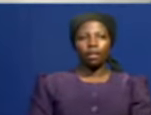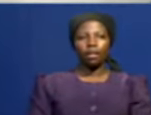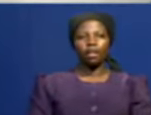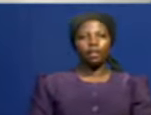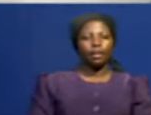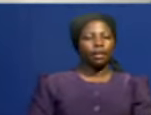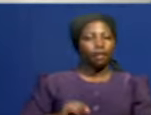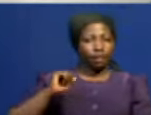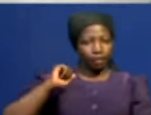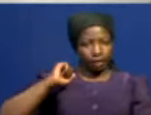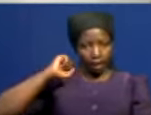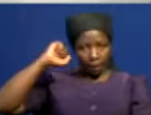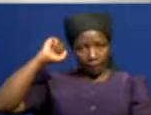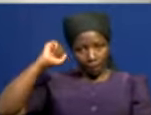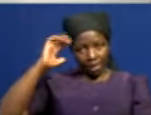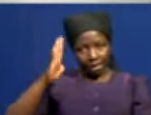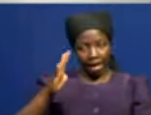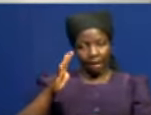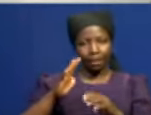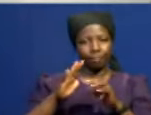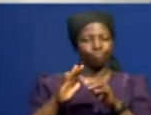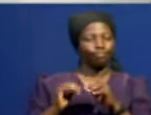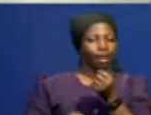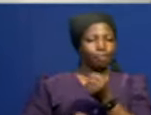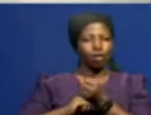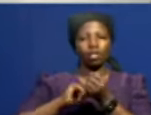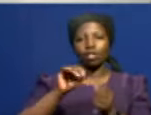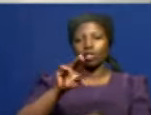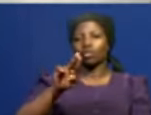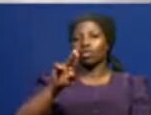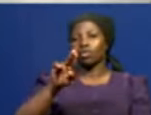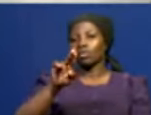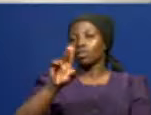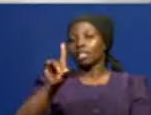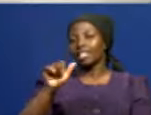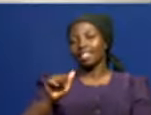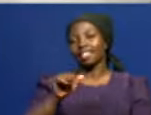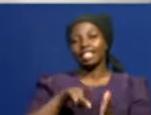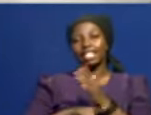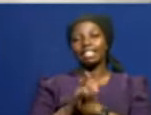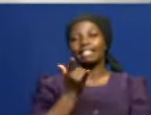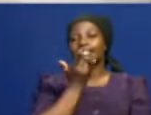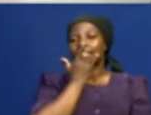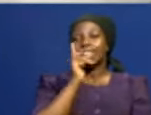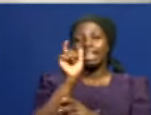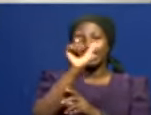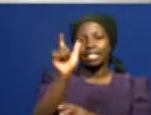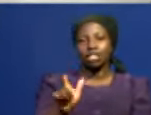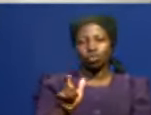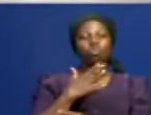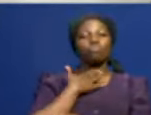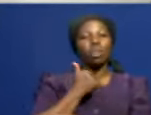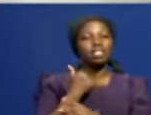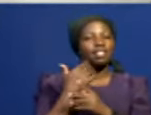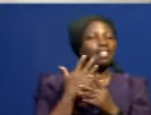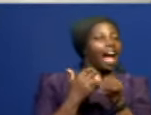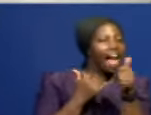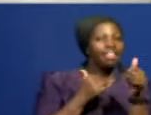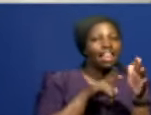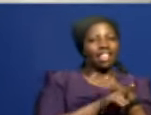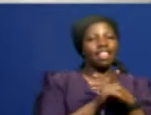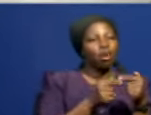Politicians allied to United Democratic Alliance in Nyanza region want their counterparts in the opposition to give room